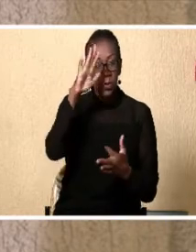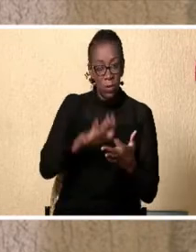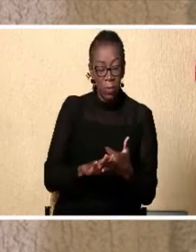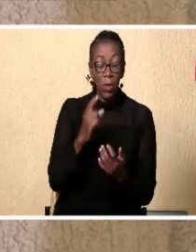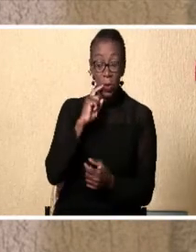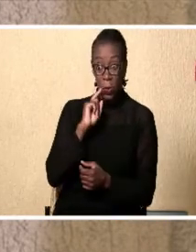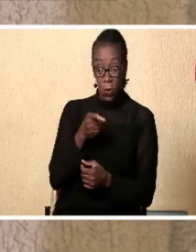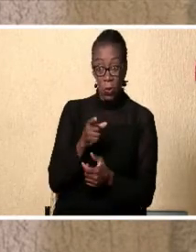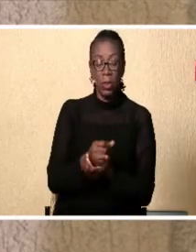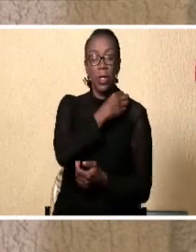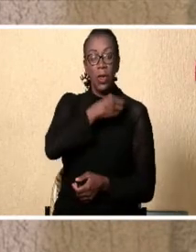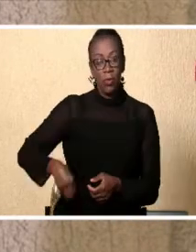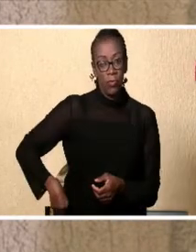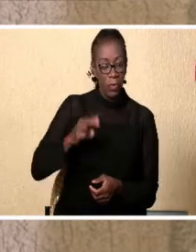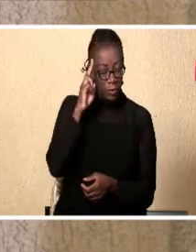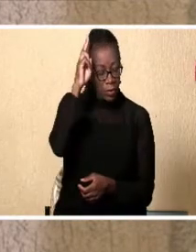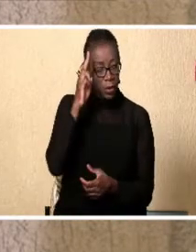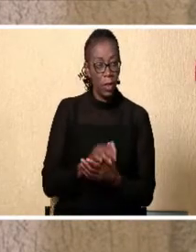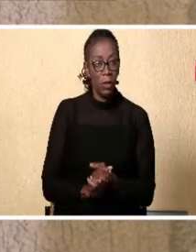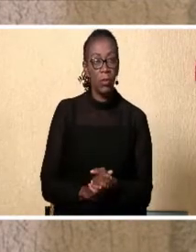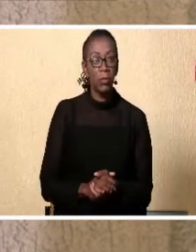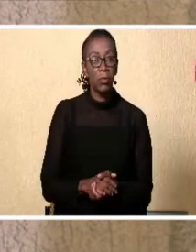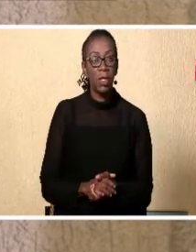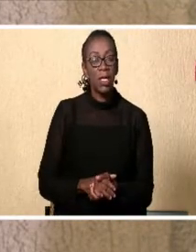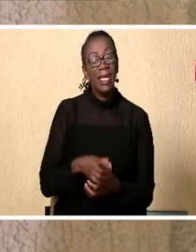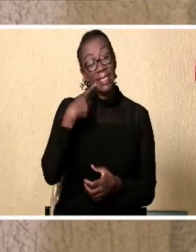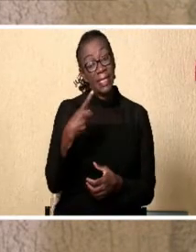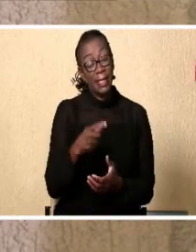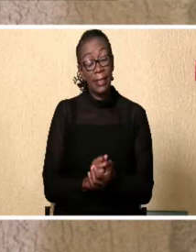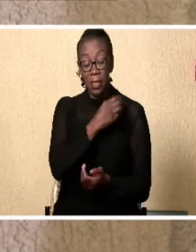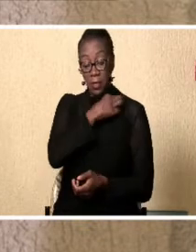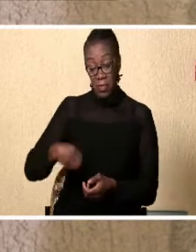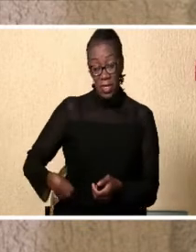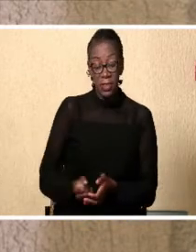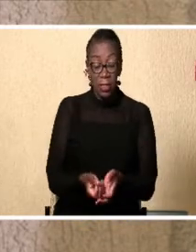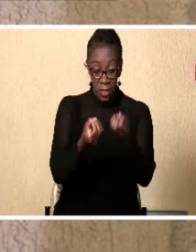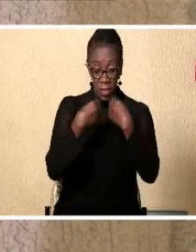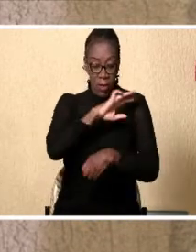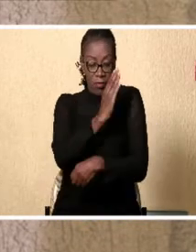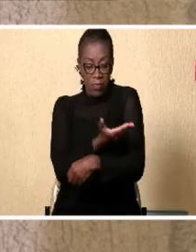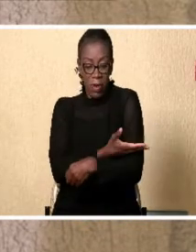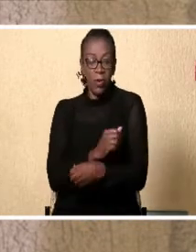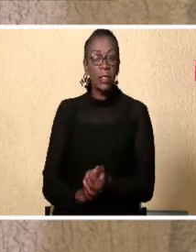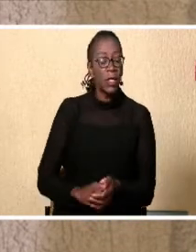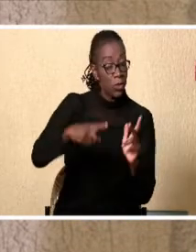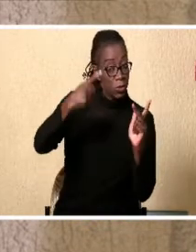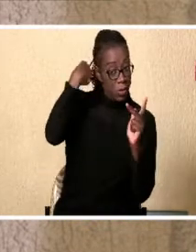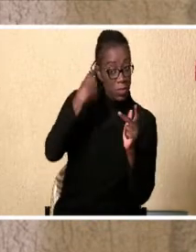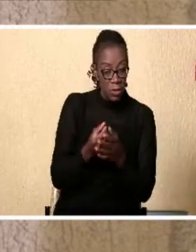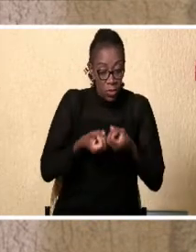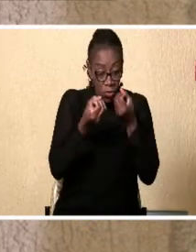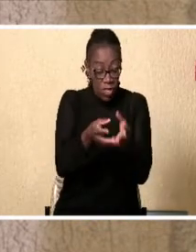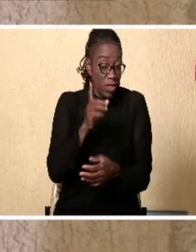president may authorize a minister to issue directives for 2 purposes. There's 1 and 2.